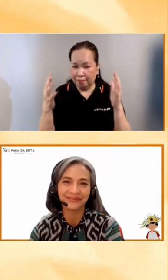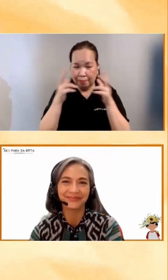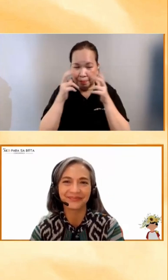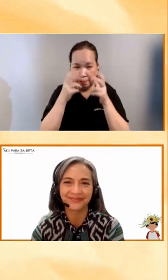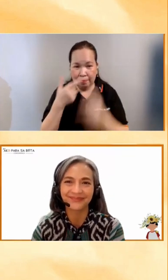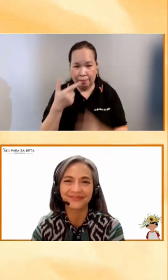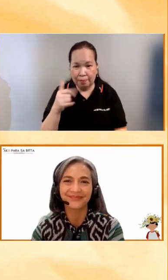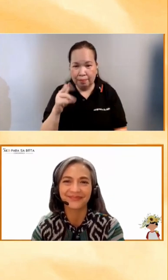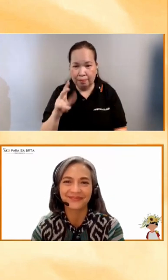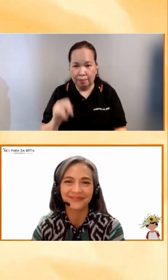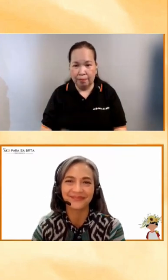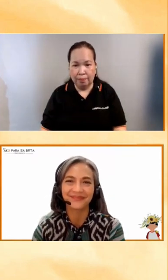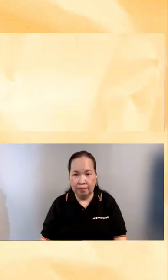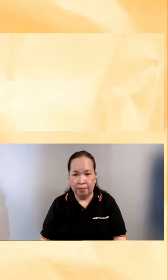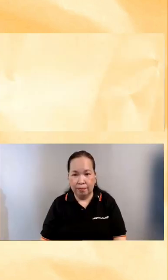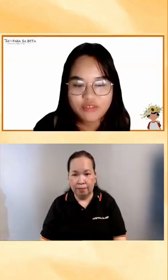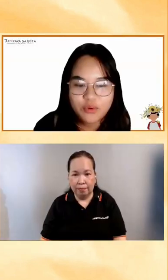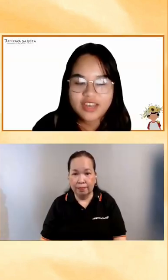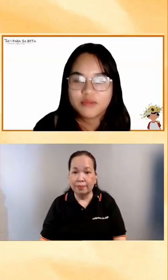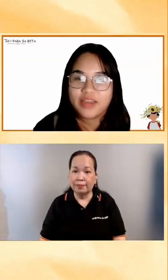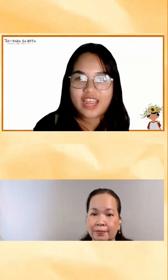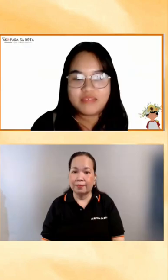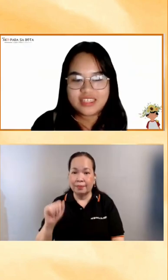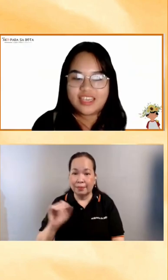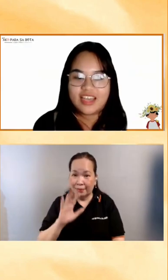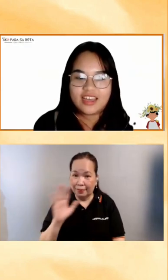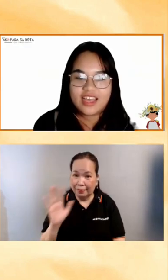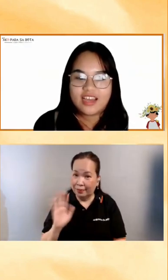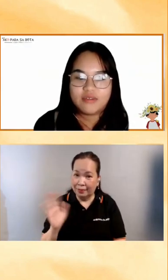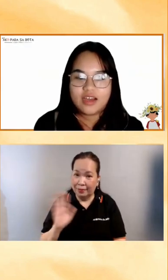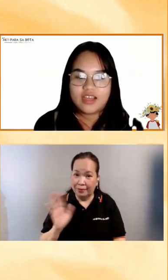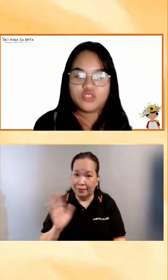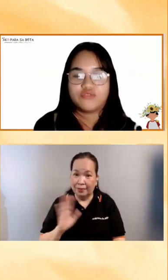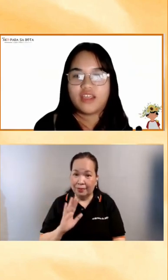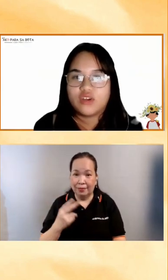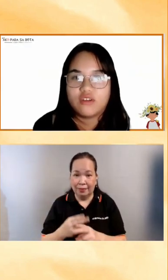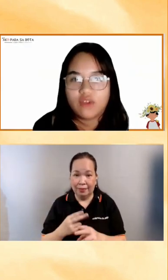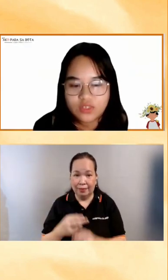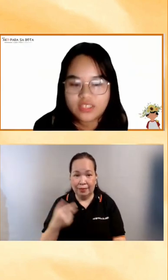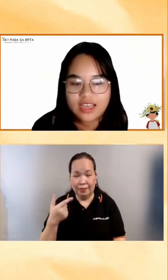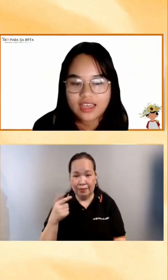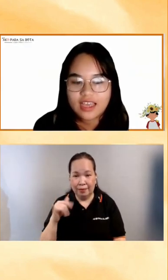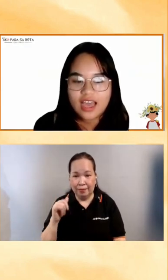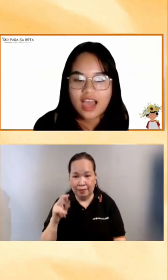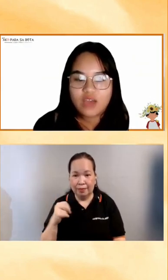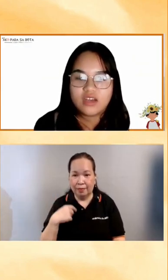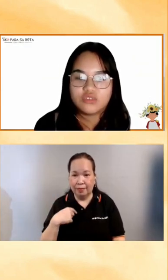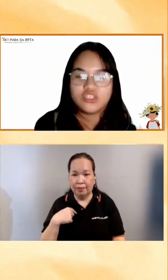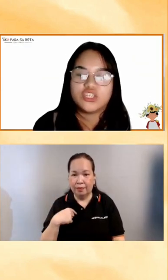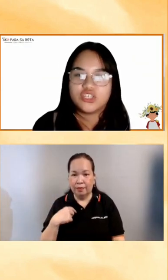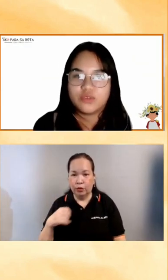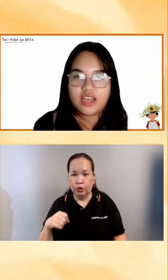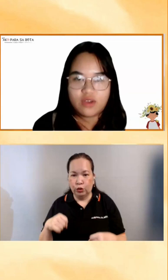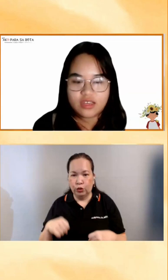Gian. Good morning, everyone. My name is Gian. I am a survivor of OSEC. I